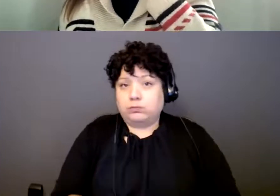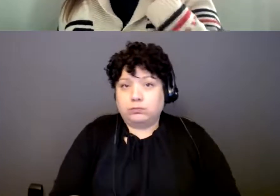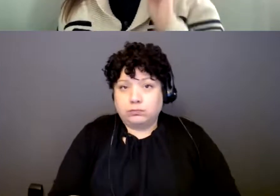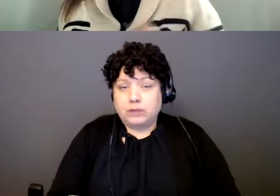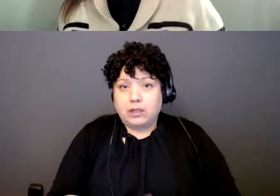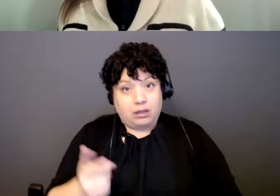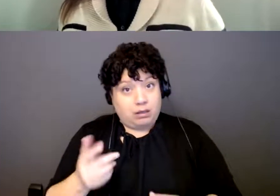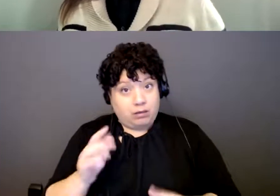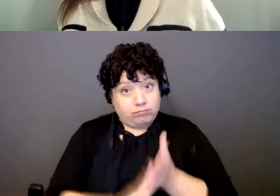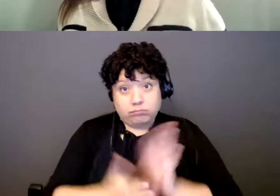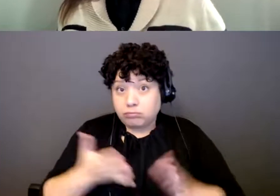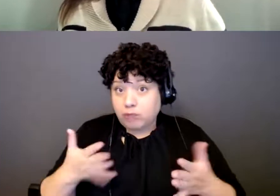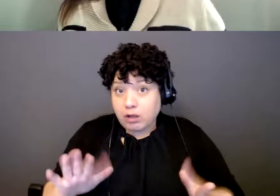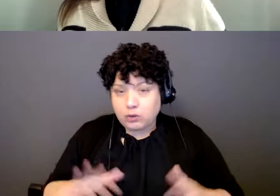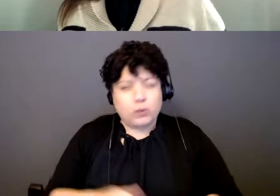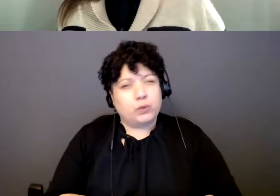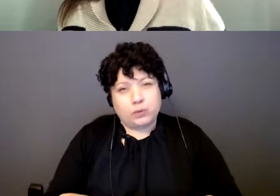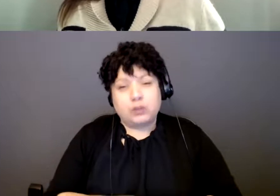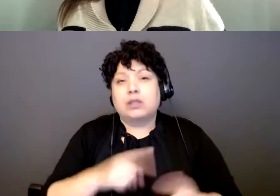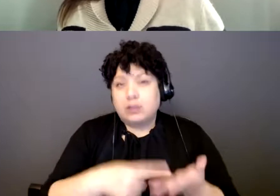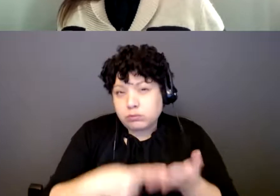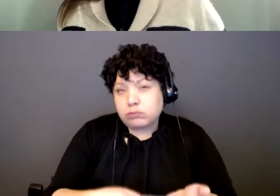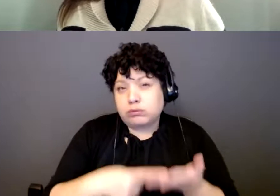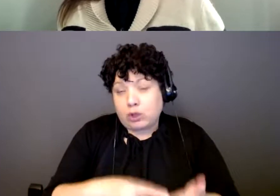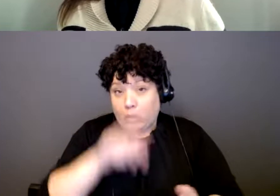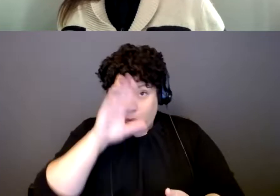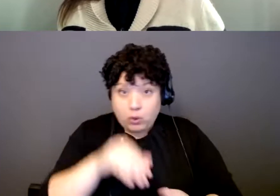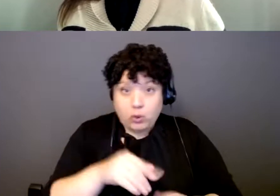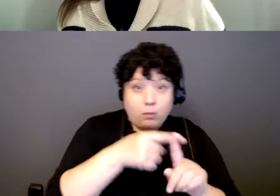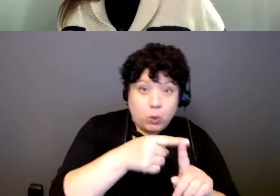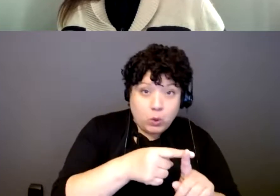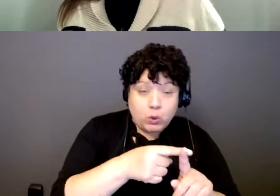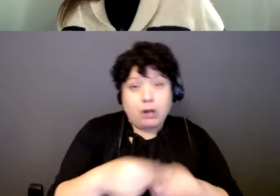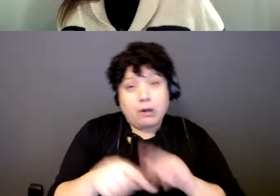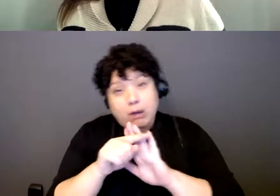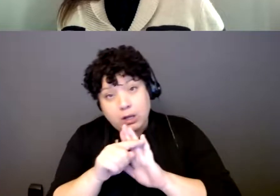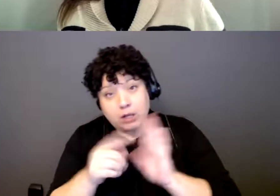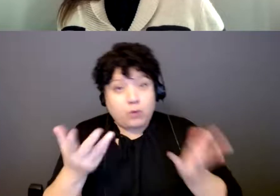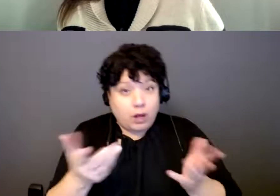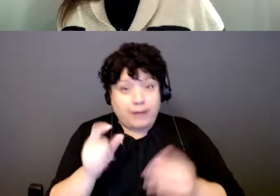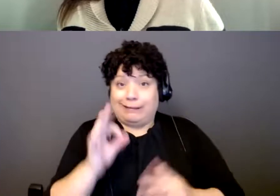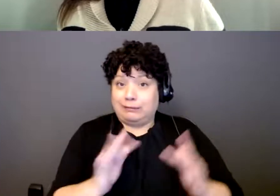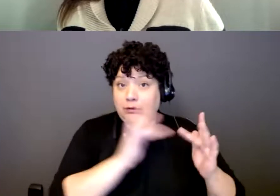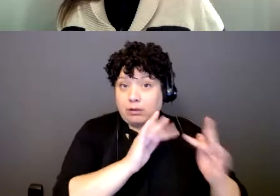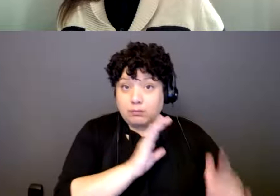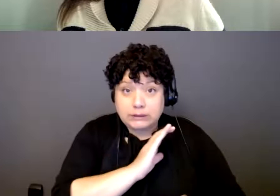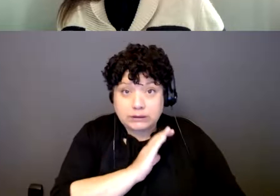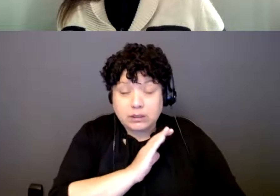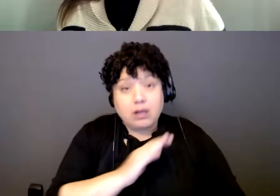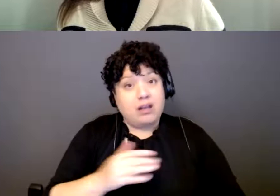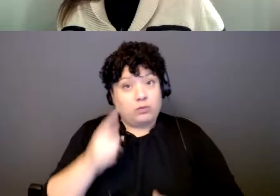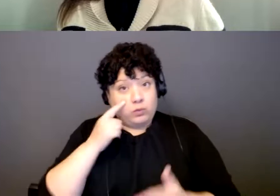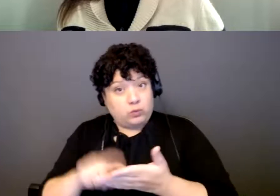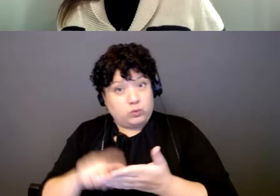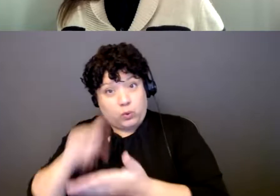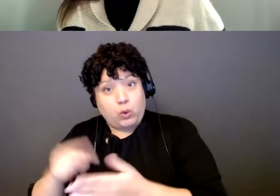should be an hour-long conversation about the pros and cons of calling the police, how things may be escalating and how things may